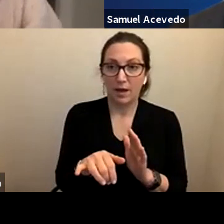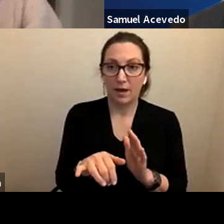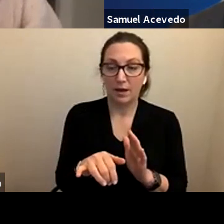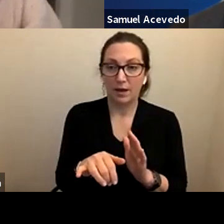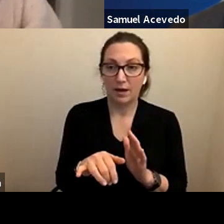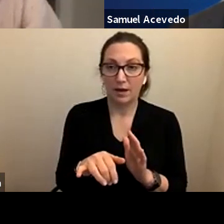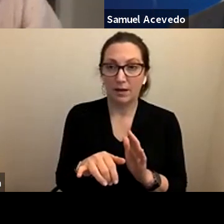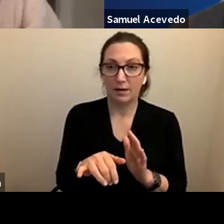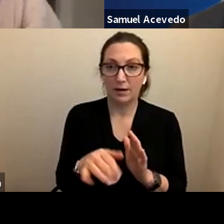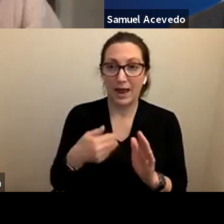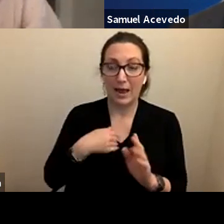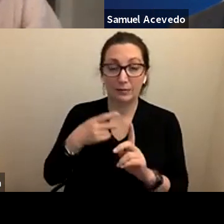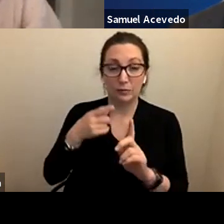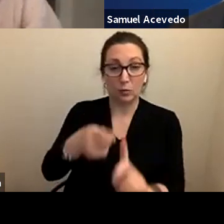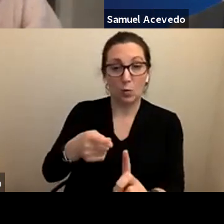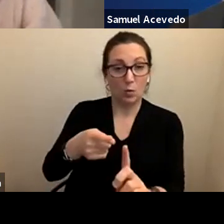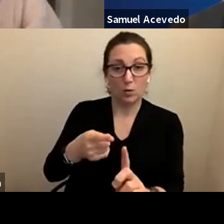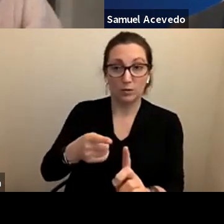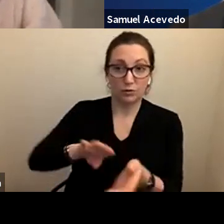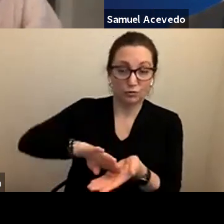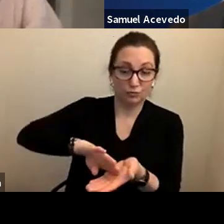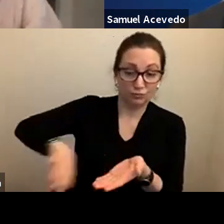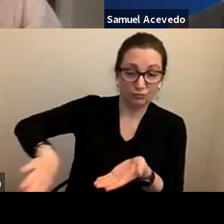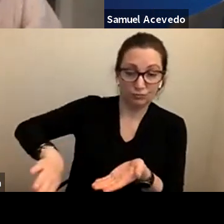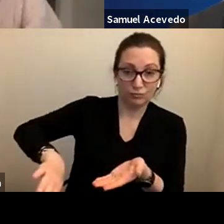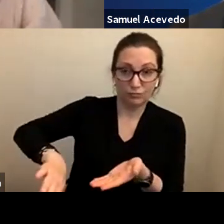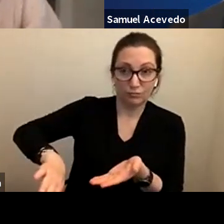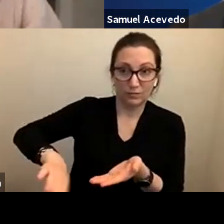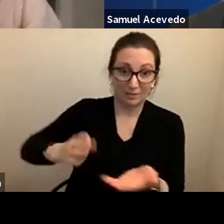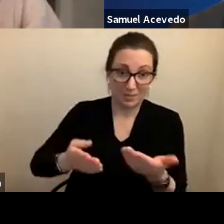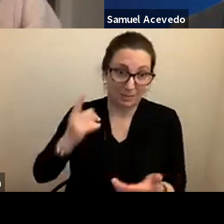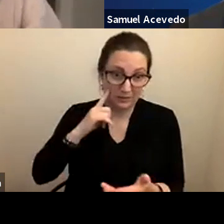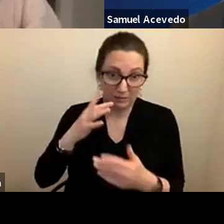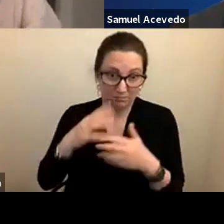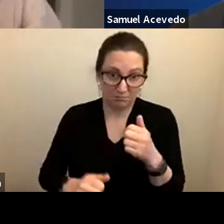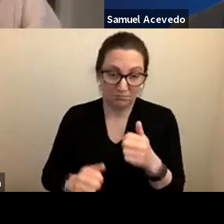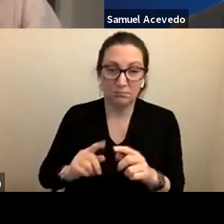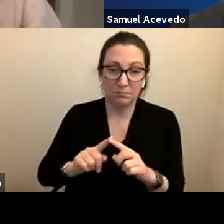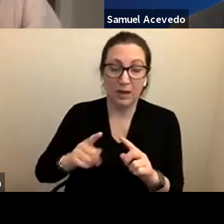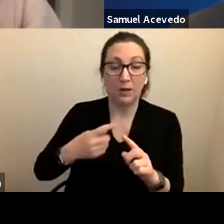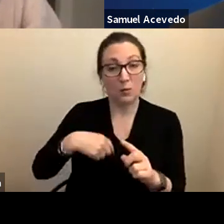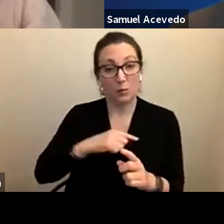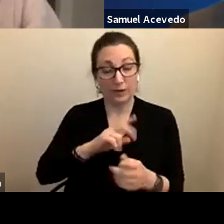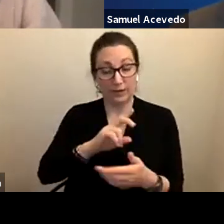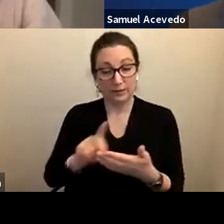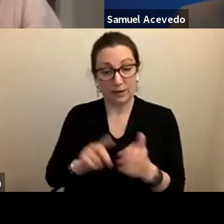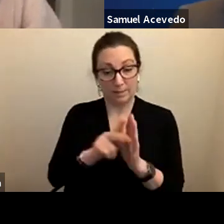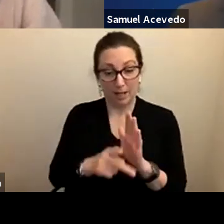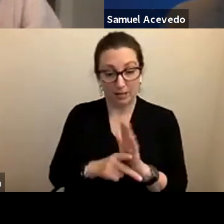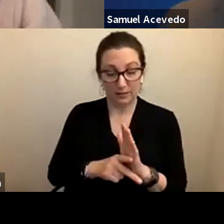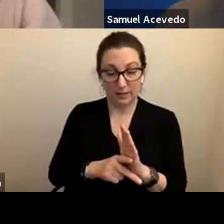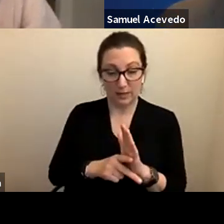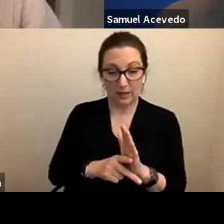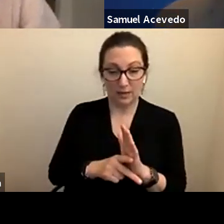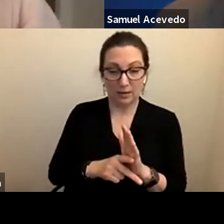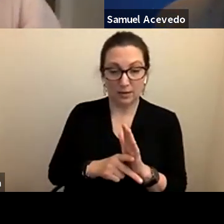to exclude, and I know it might sound harsh, but it just is what it is. Are we designing a policy